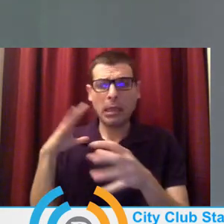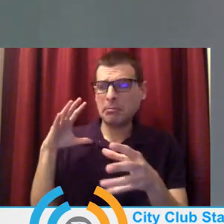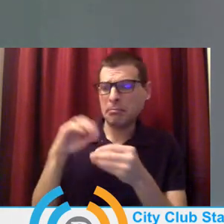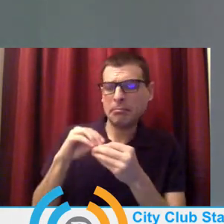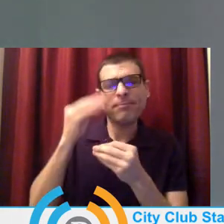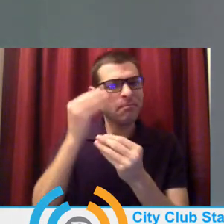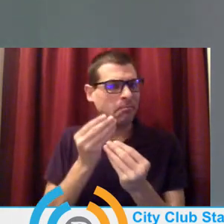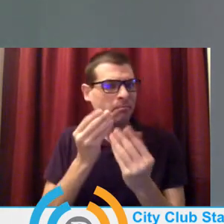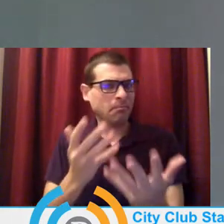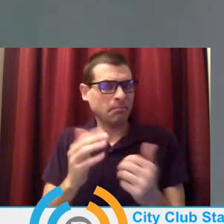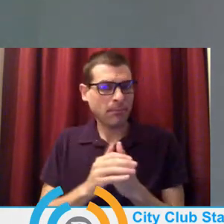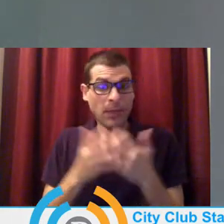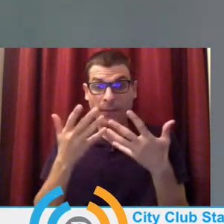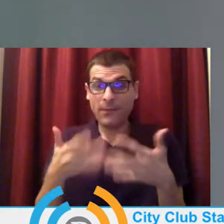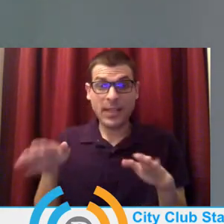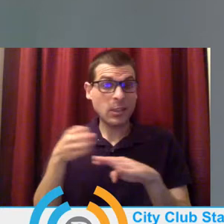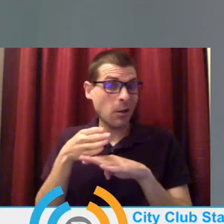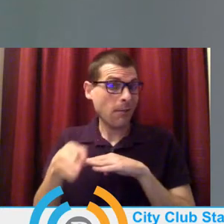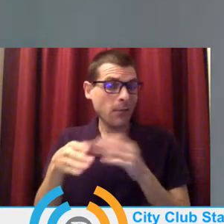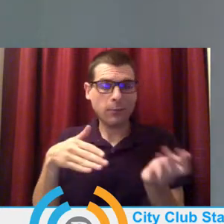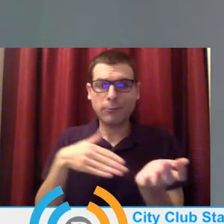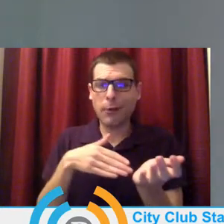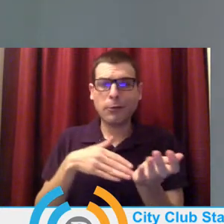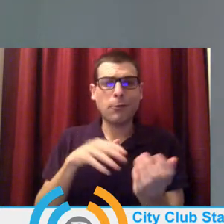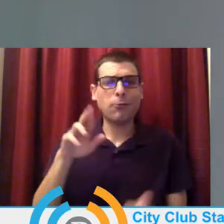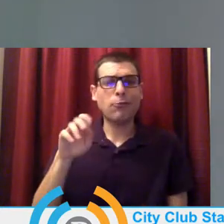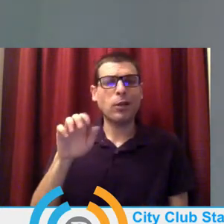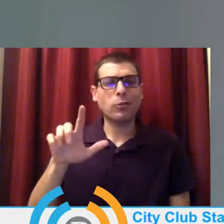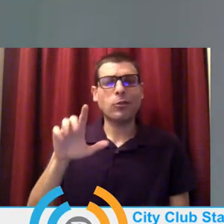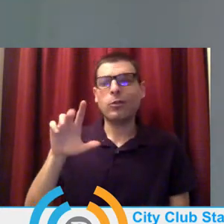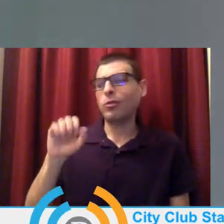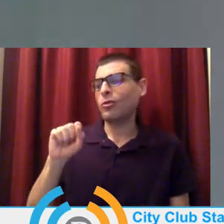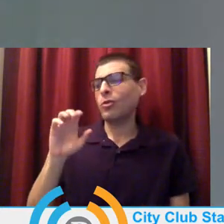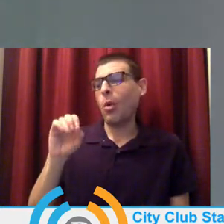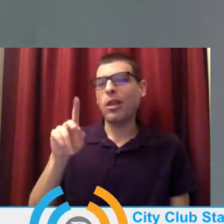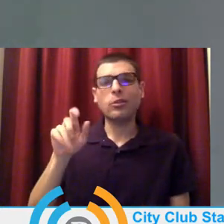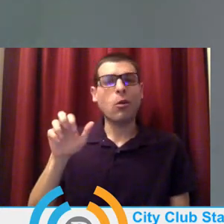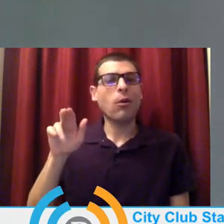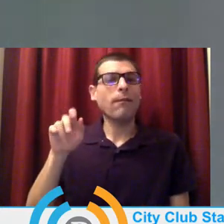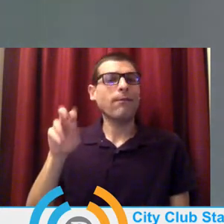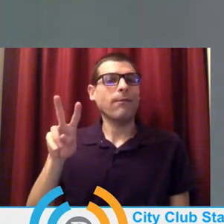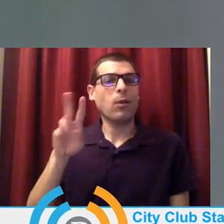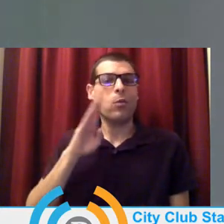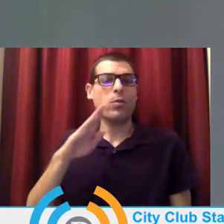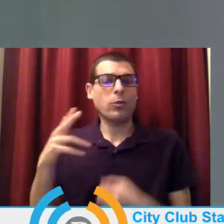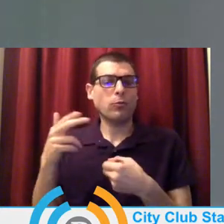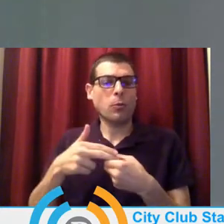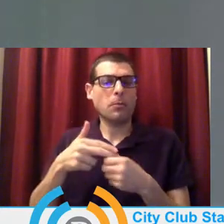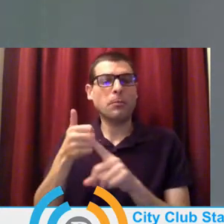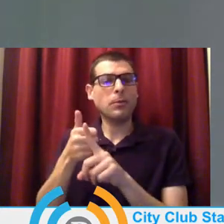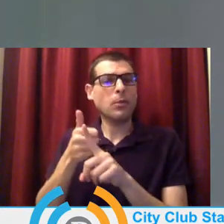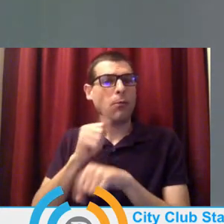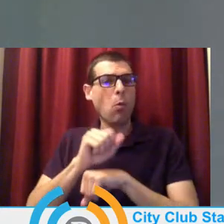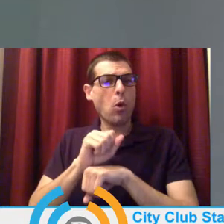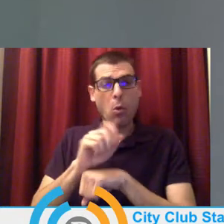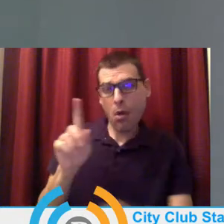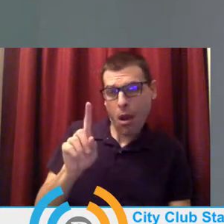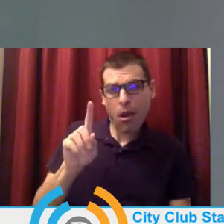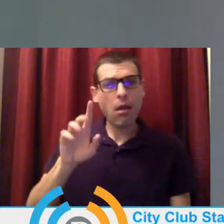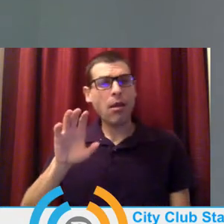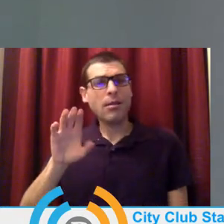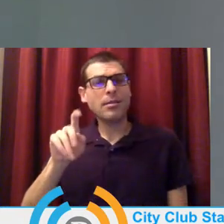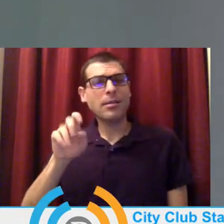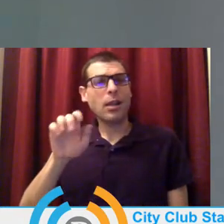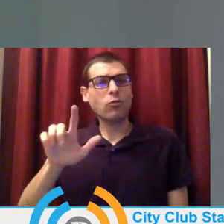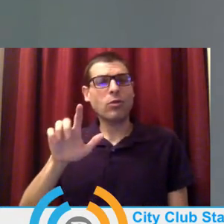Rachel Solotaroff, President and CEO of Central City Concern, will join us for a conversation about how Multnomah County might spark